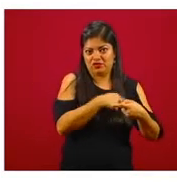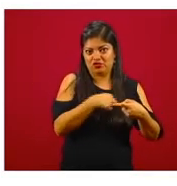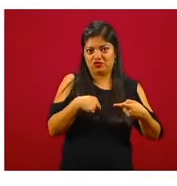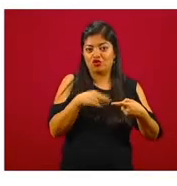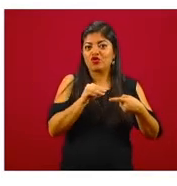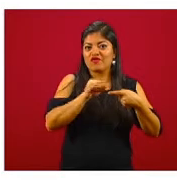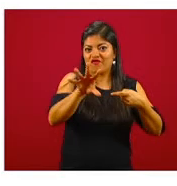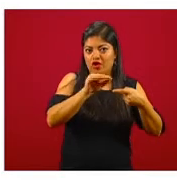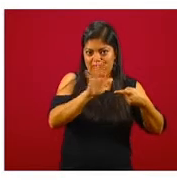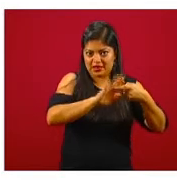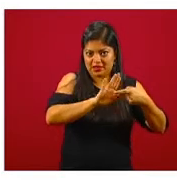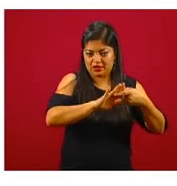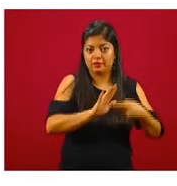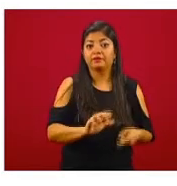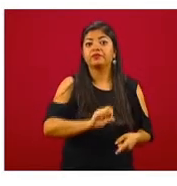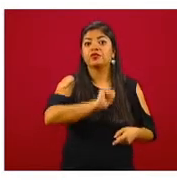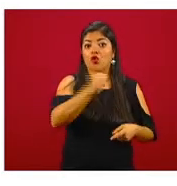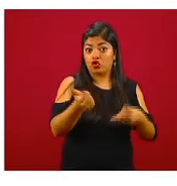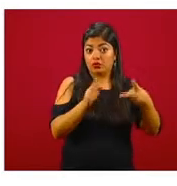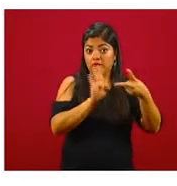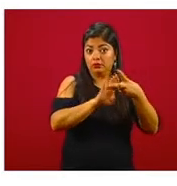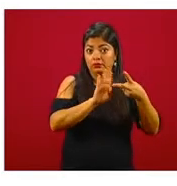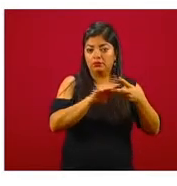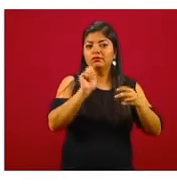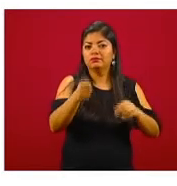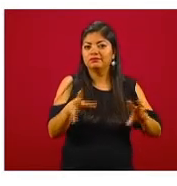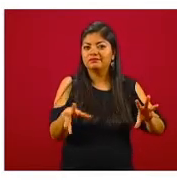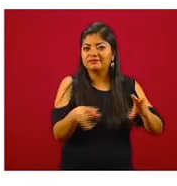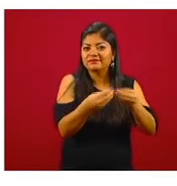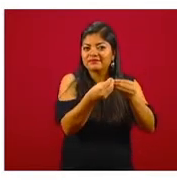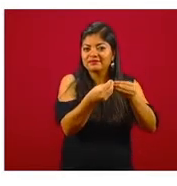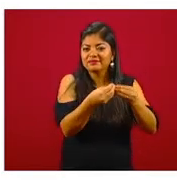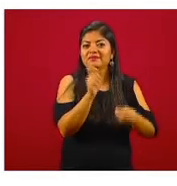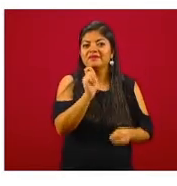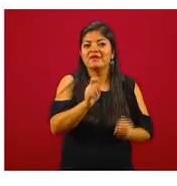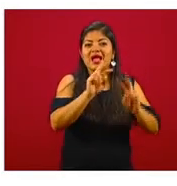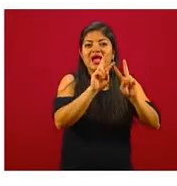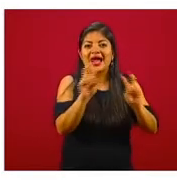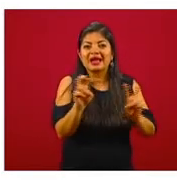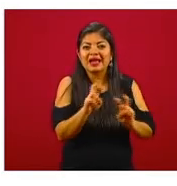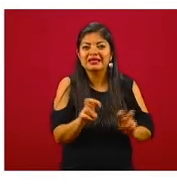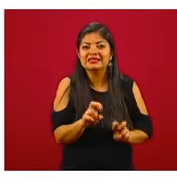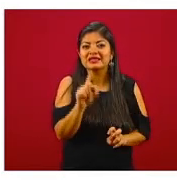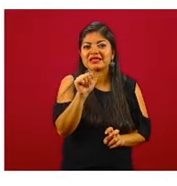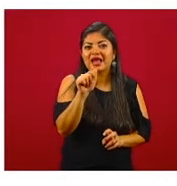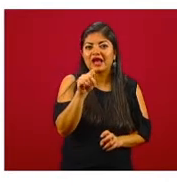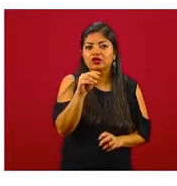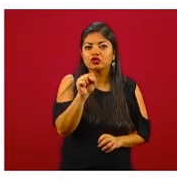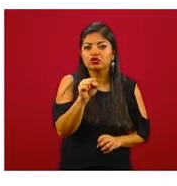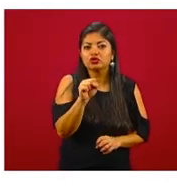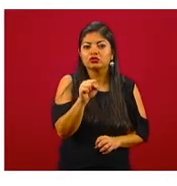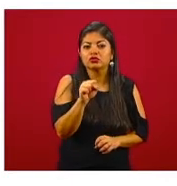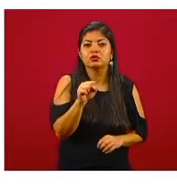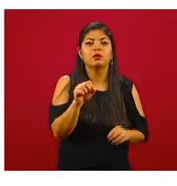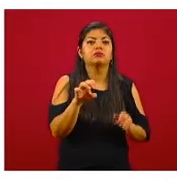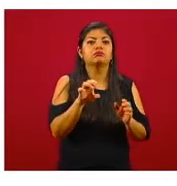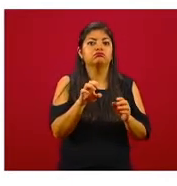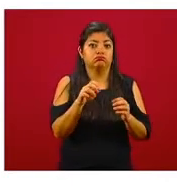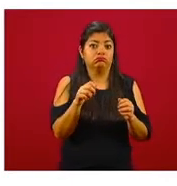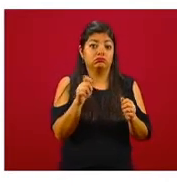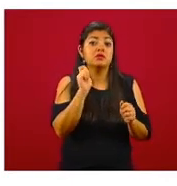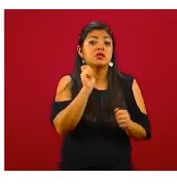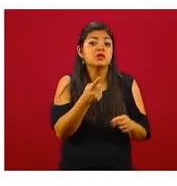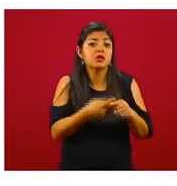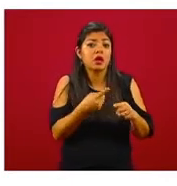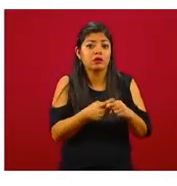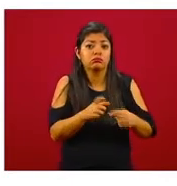And the directory has already been visited a lot. This is one of the resources of the national computer ecosystem